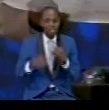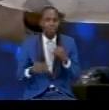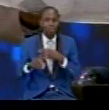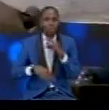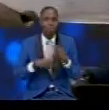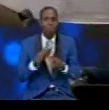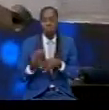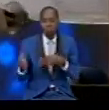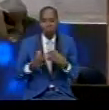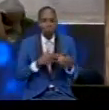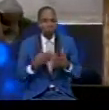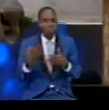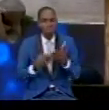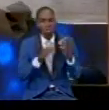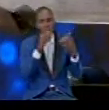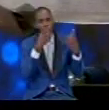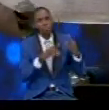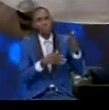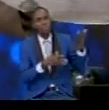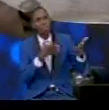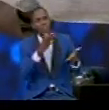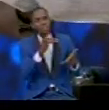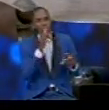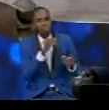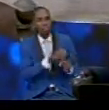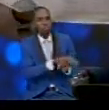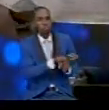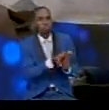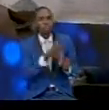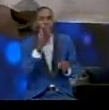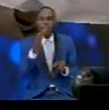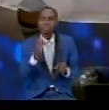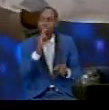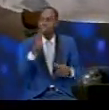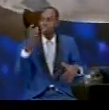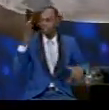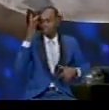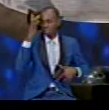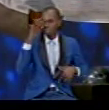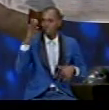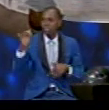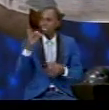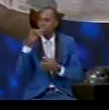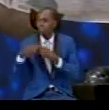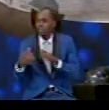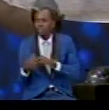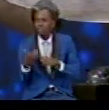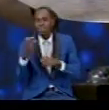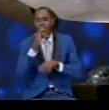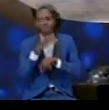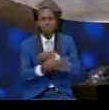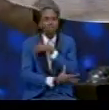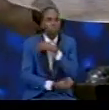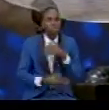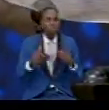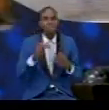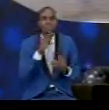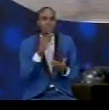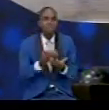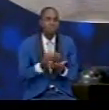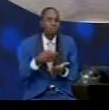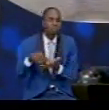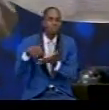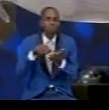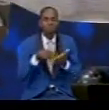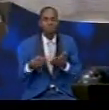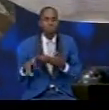is happening, there's pandemic, there's problem, there's plague, there's disease, there's poverty, there's economy, there's this and that,